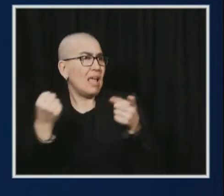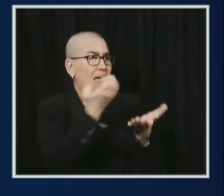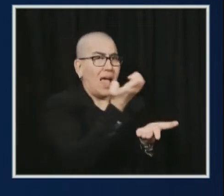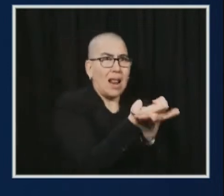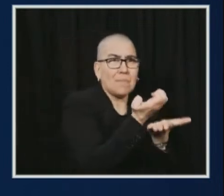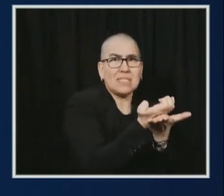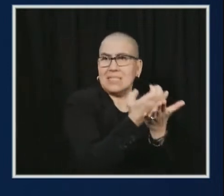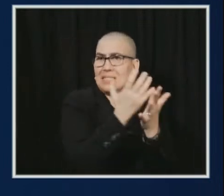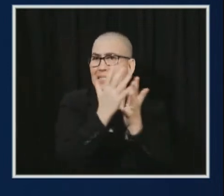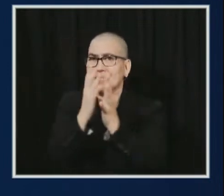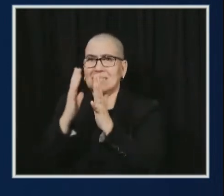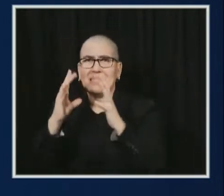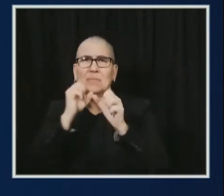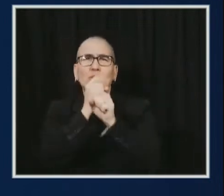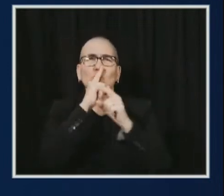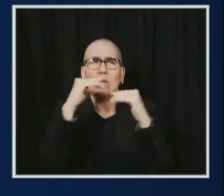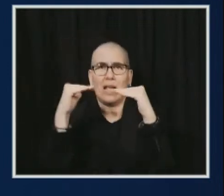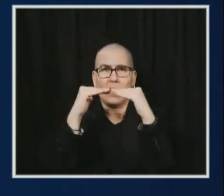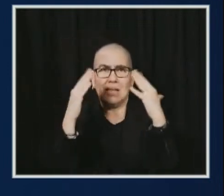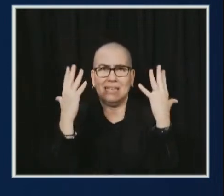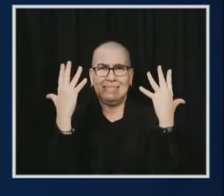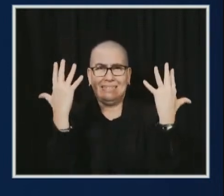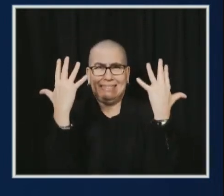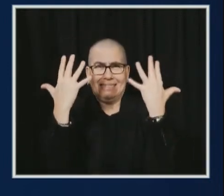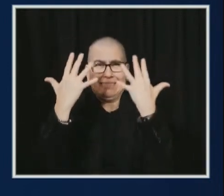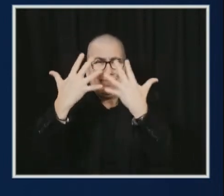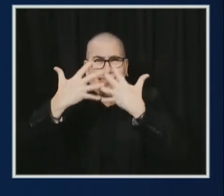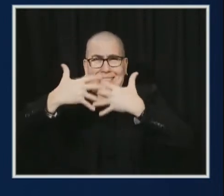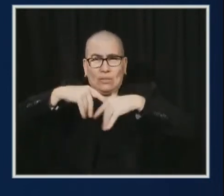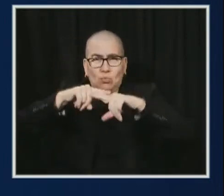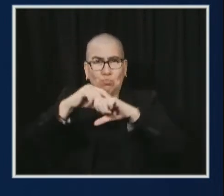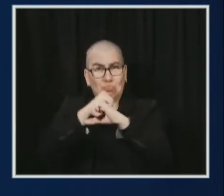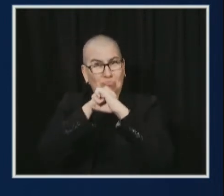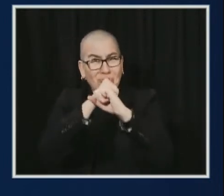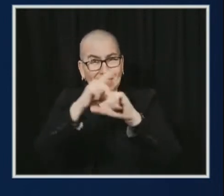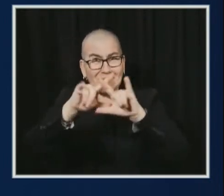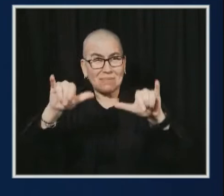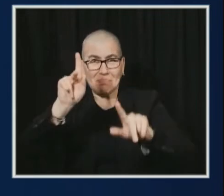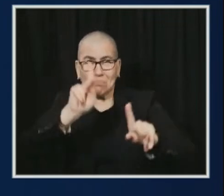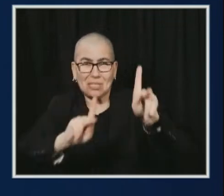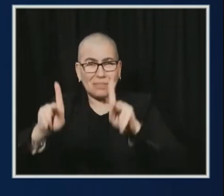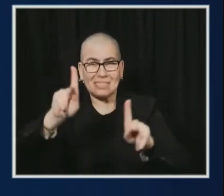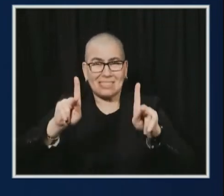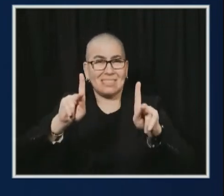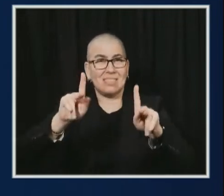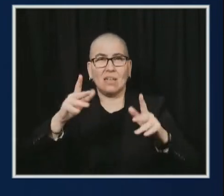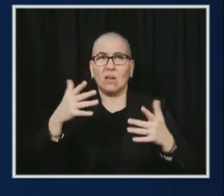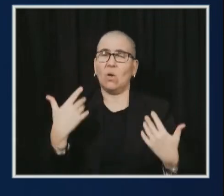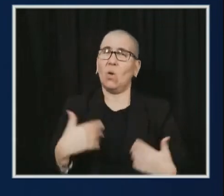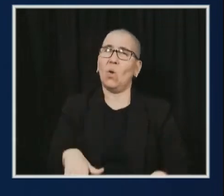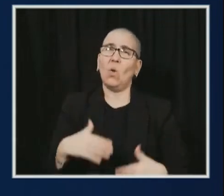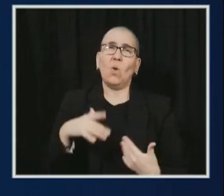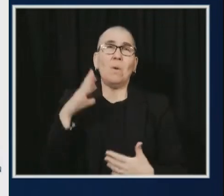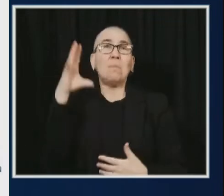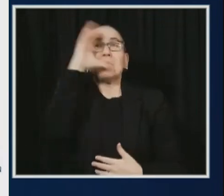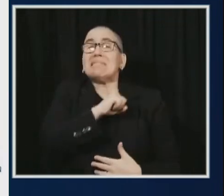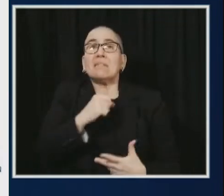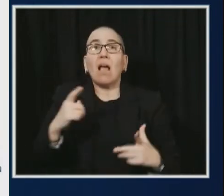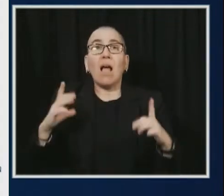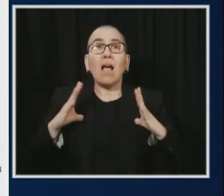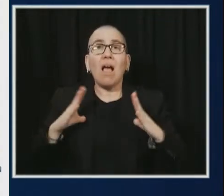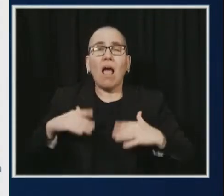where we protected as many people as possible and protected our way of life. We missed holidays, but I'm telling you, we saved